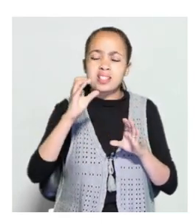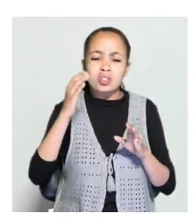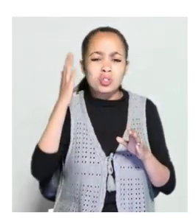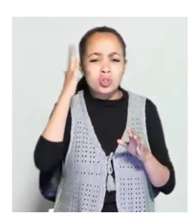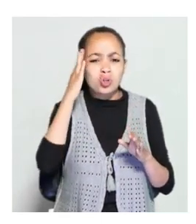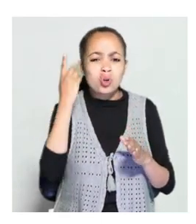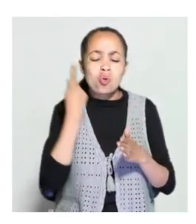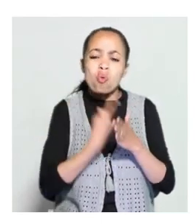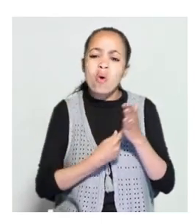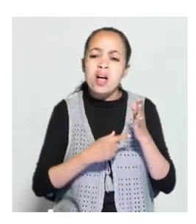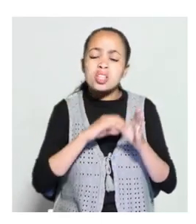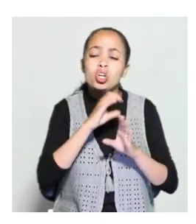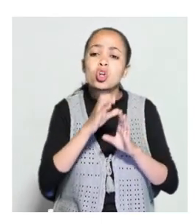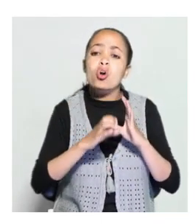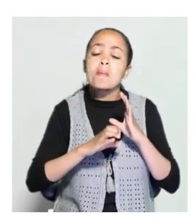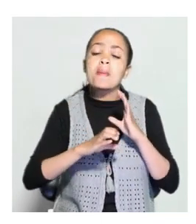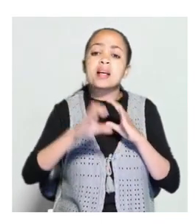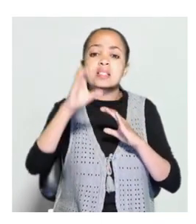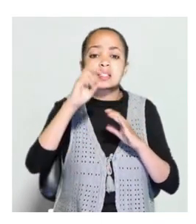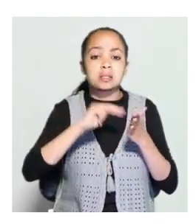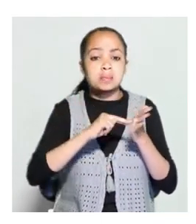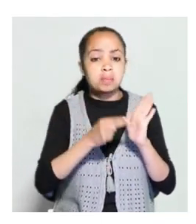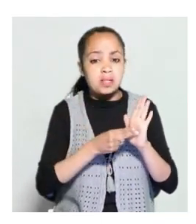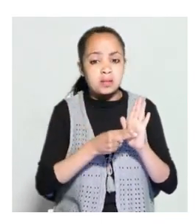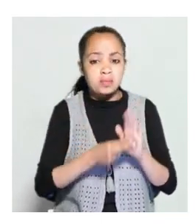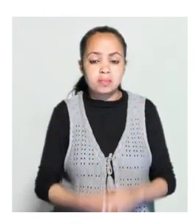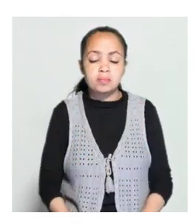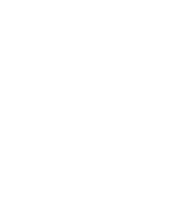know what by means chloroplast to mean?